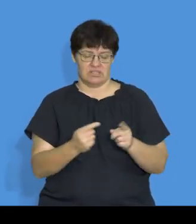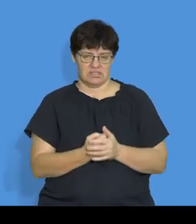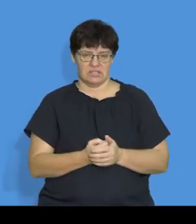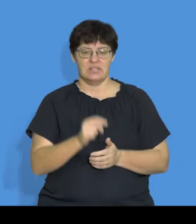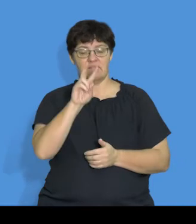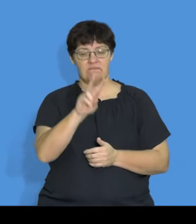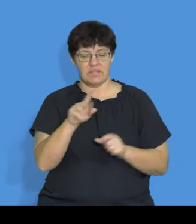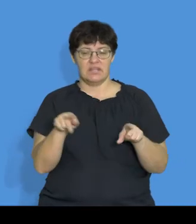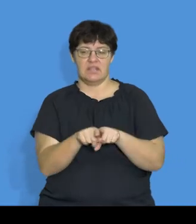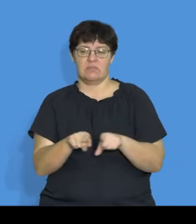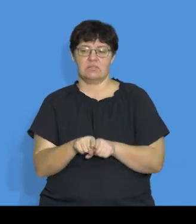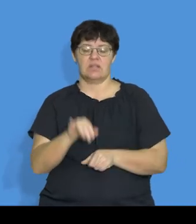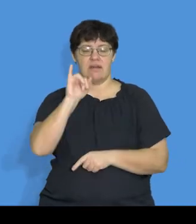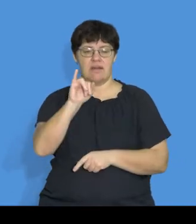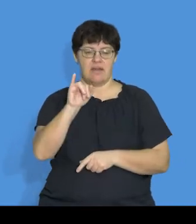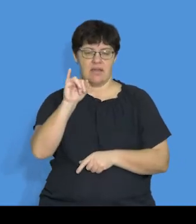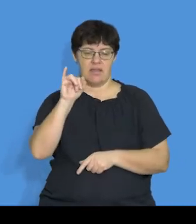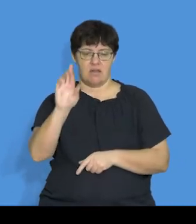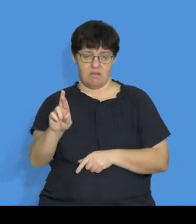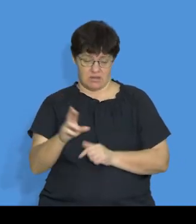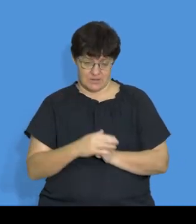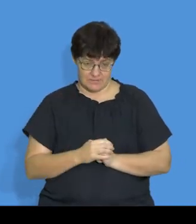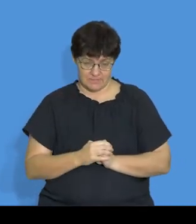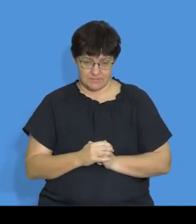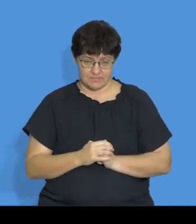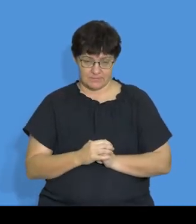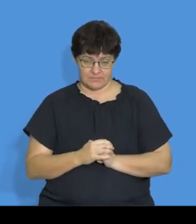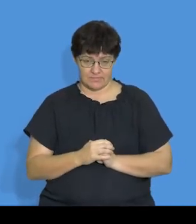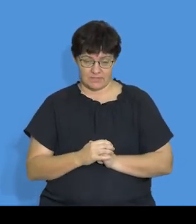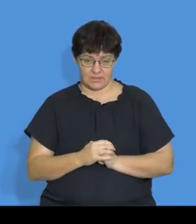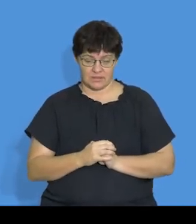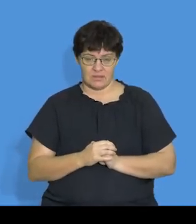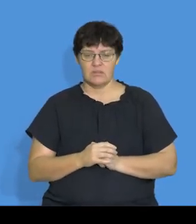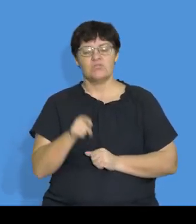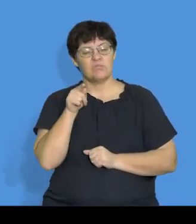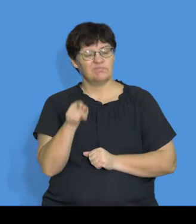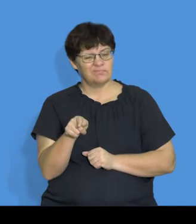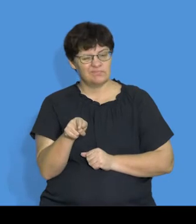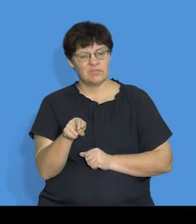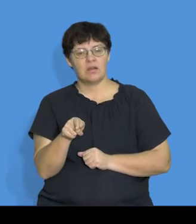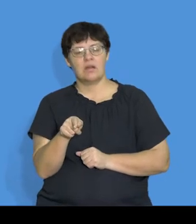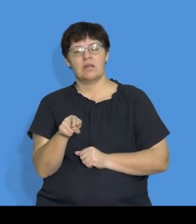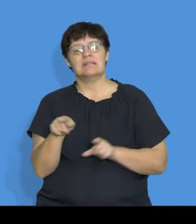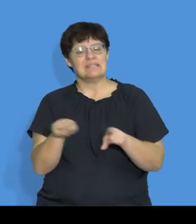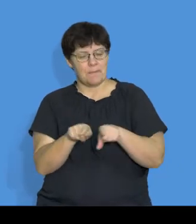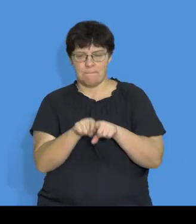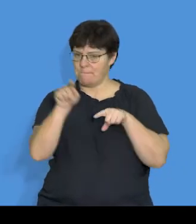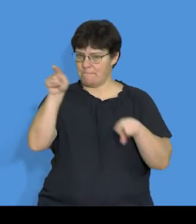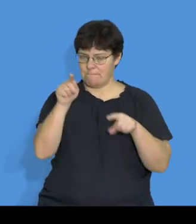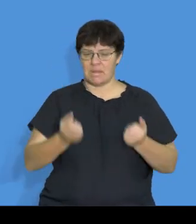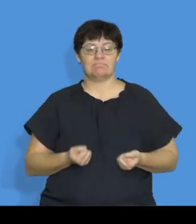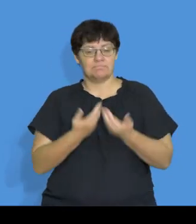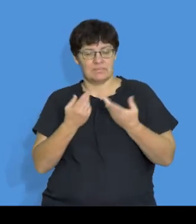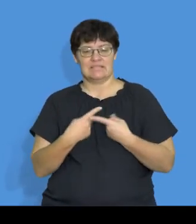say V is equals to the product of current and resistance. So it's still the same equation, but expressed, you know, in a different